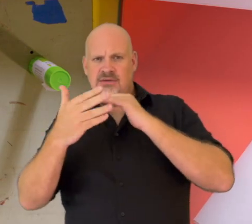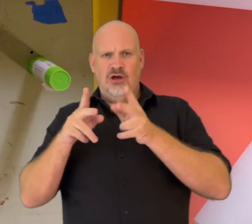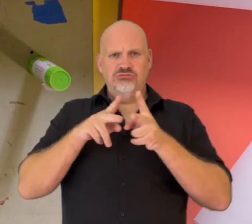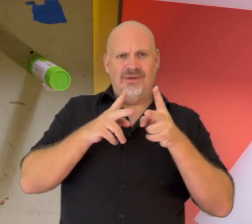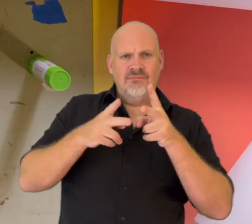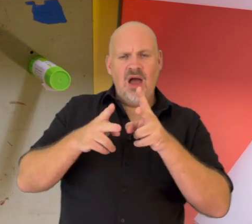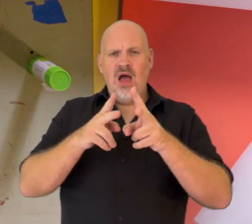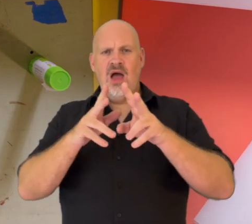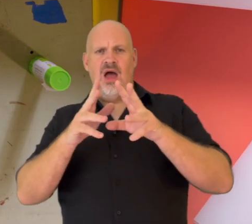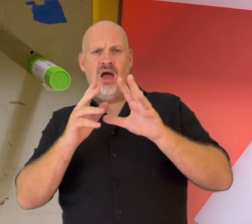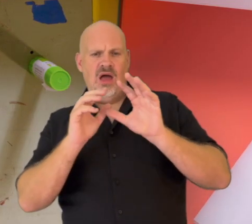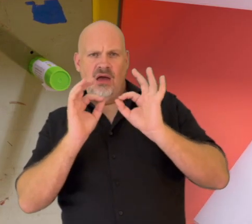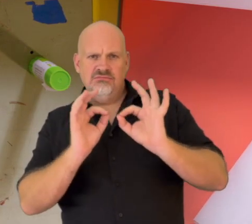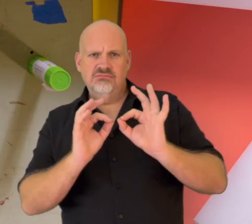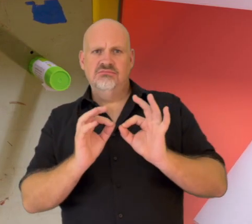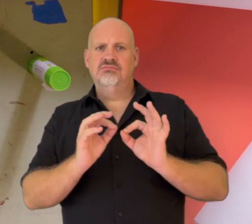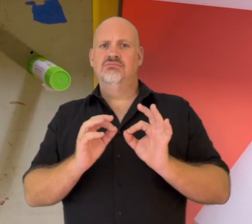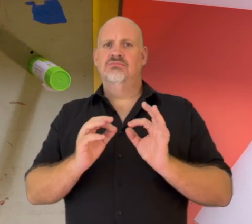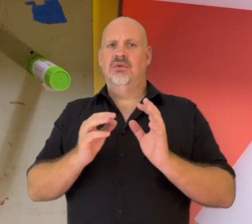people dancing on the side of the river.